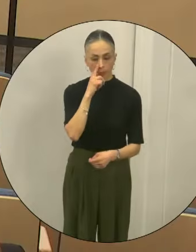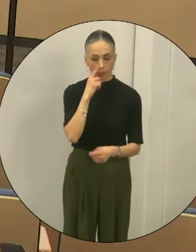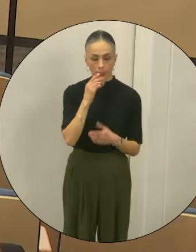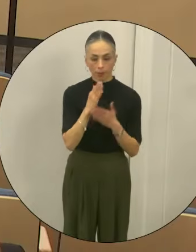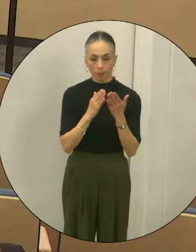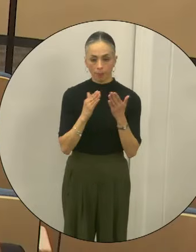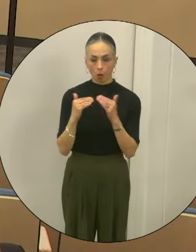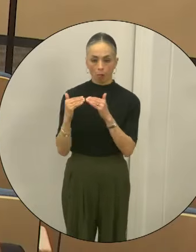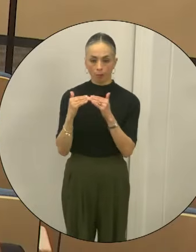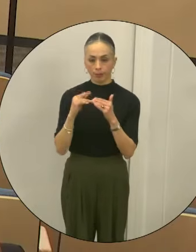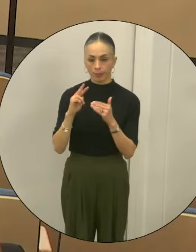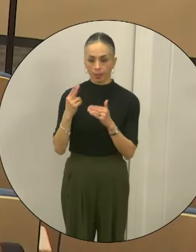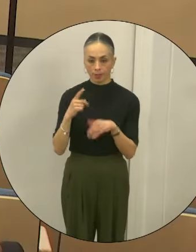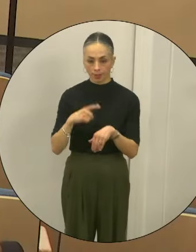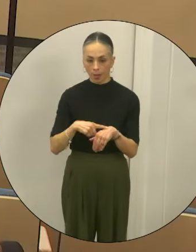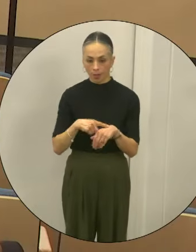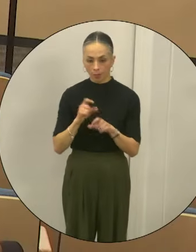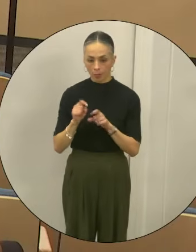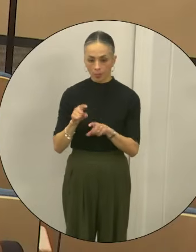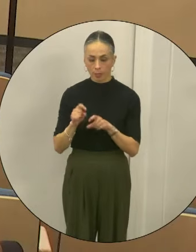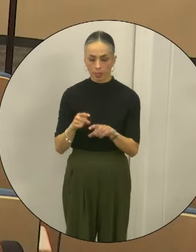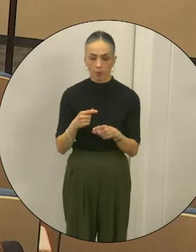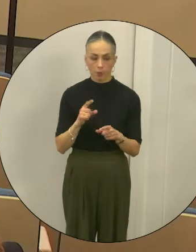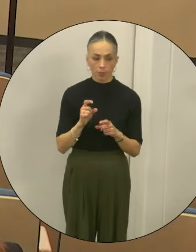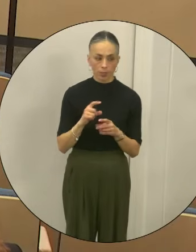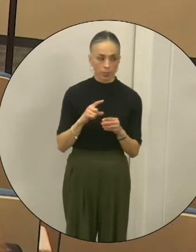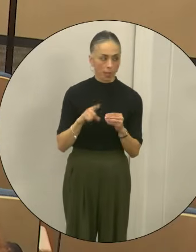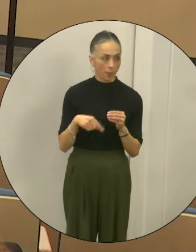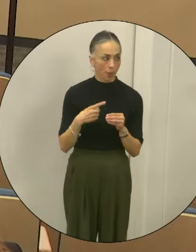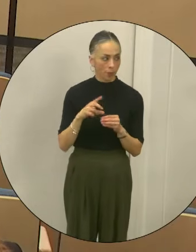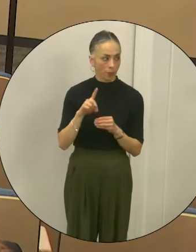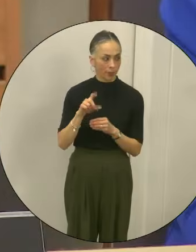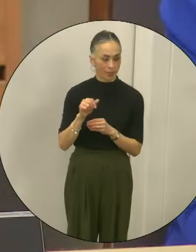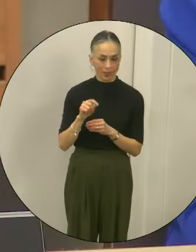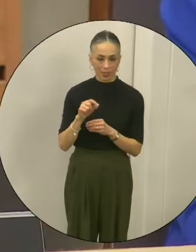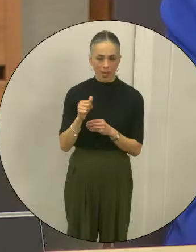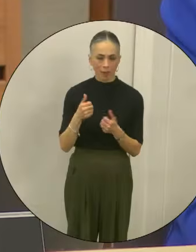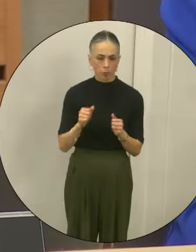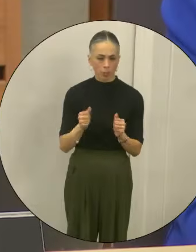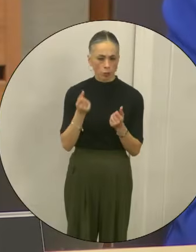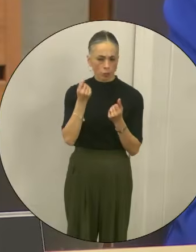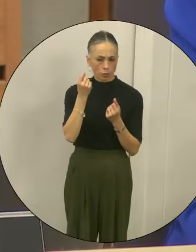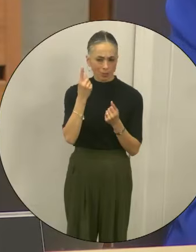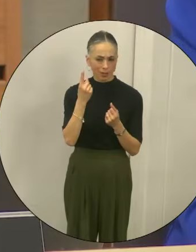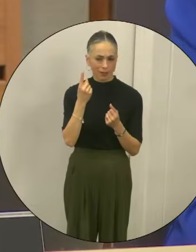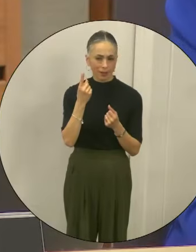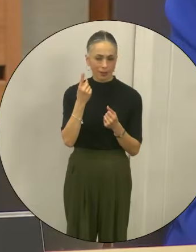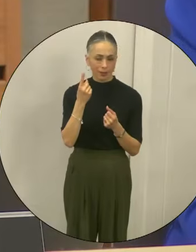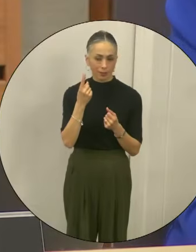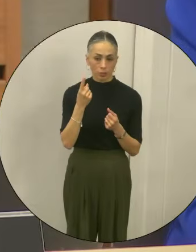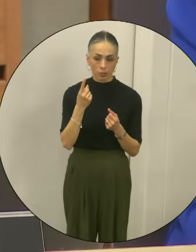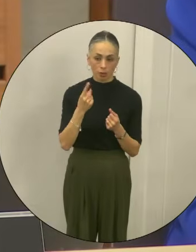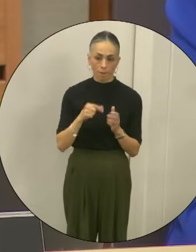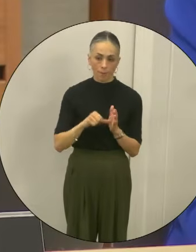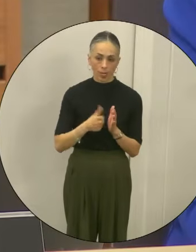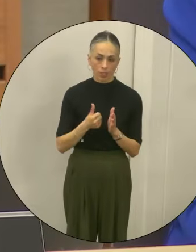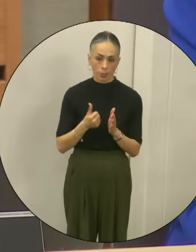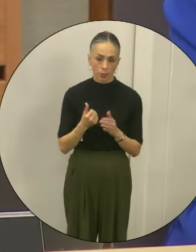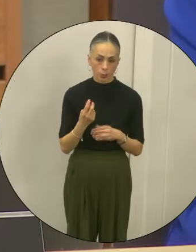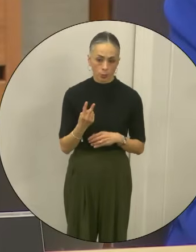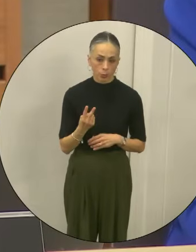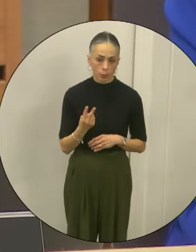questions myself, specifically around the data, because I'm trying to understand it, because there's, on page